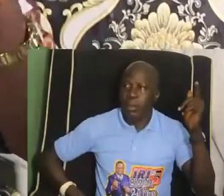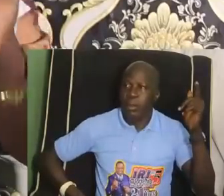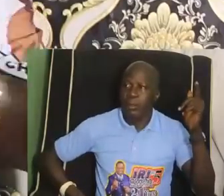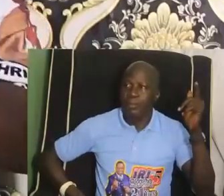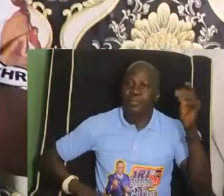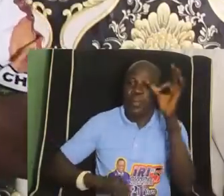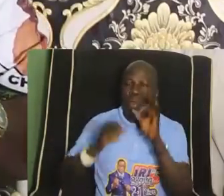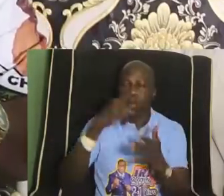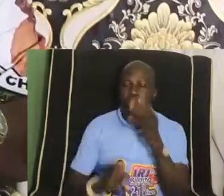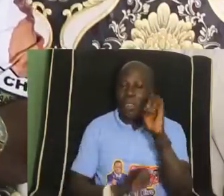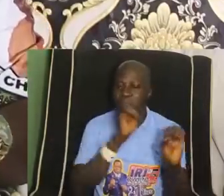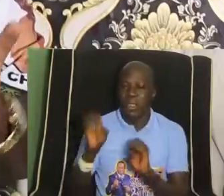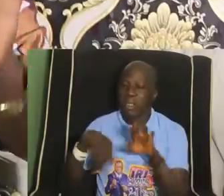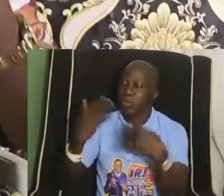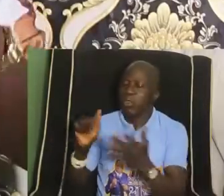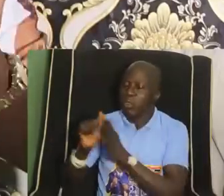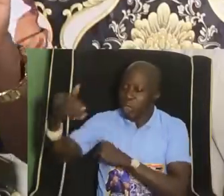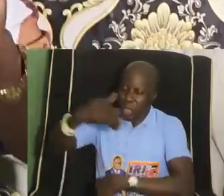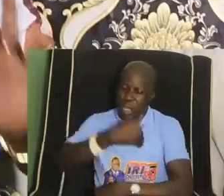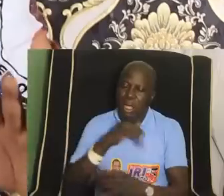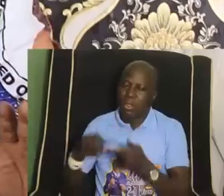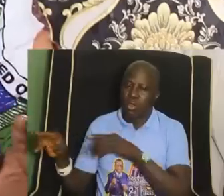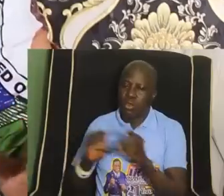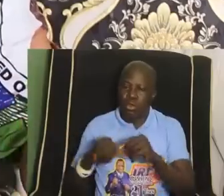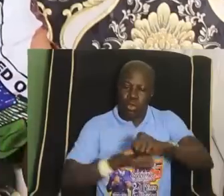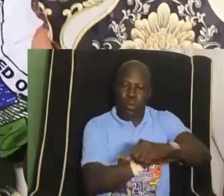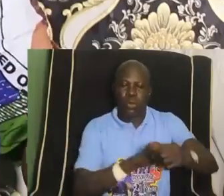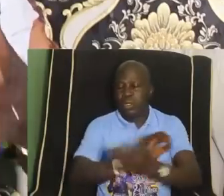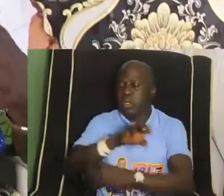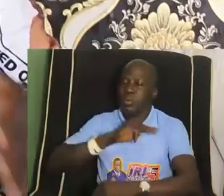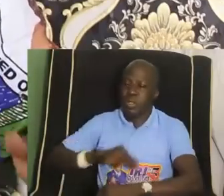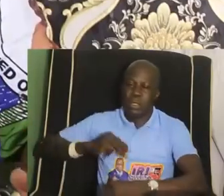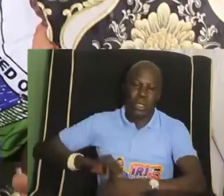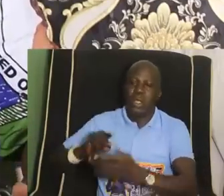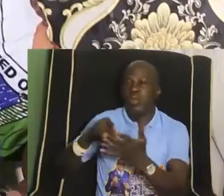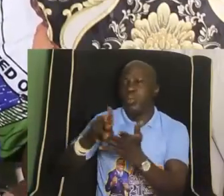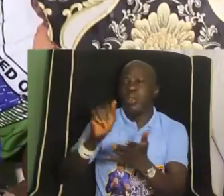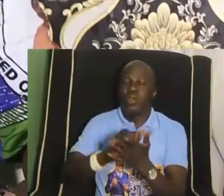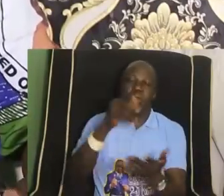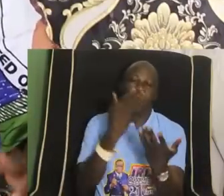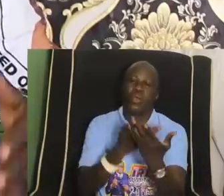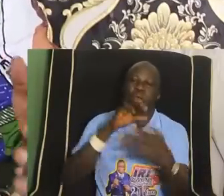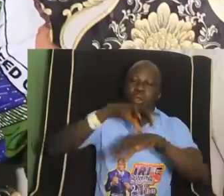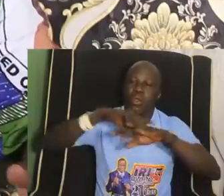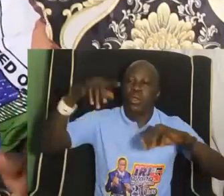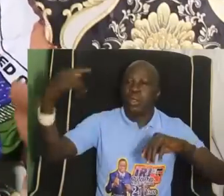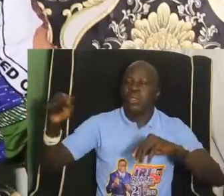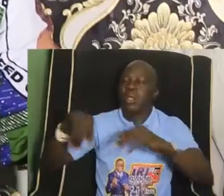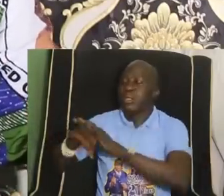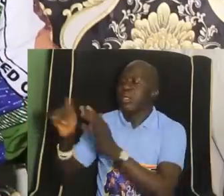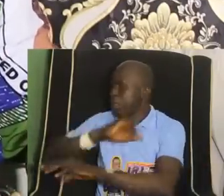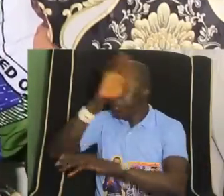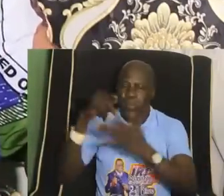my Lord. If God had laid your heart to do anything to support this ministry, you want to pay your tithe.